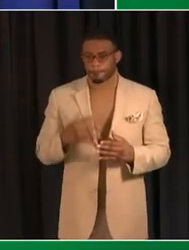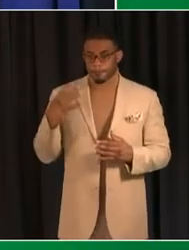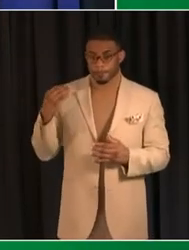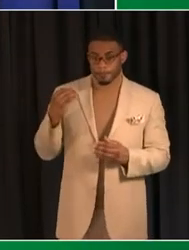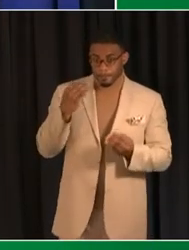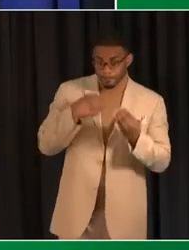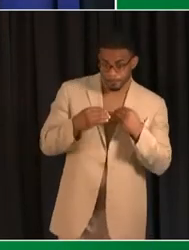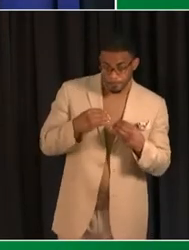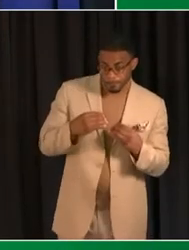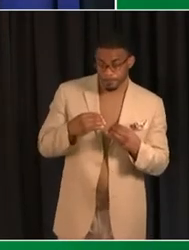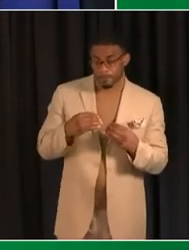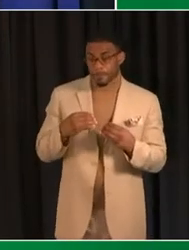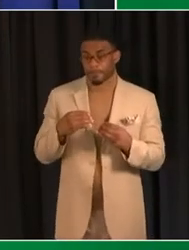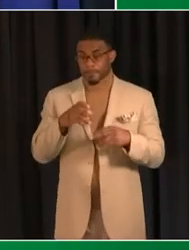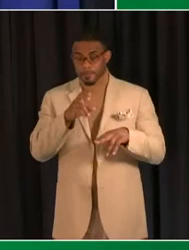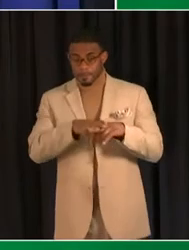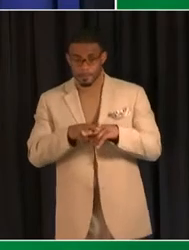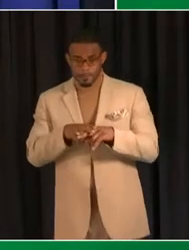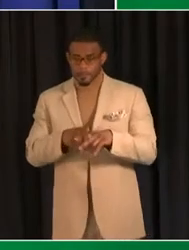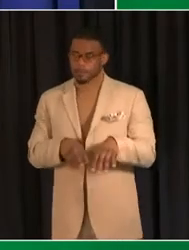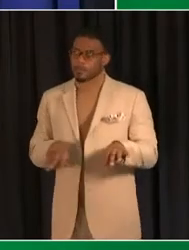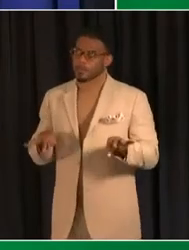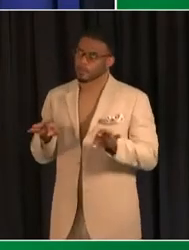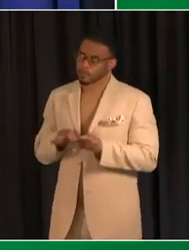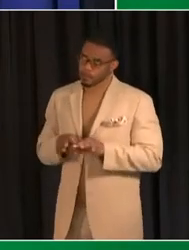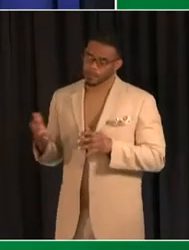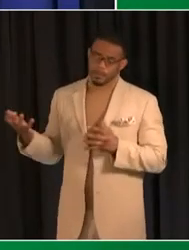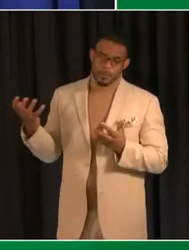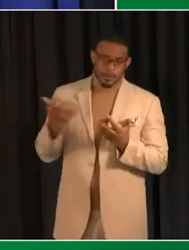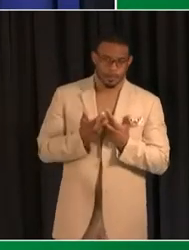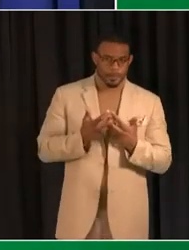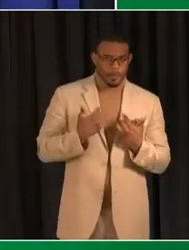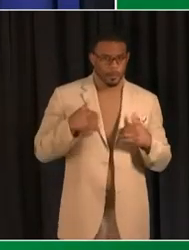So outdoor dining and seating is